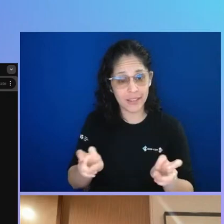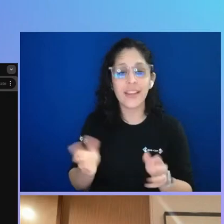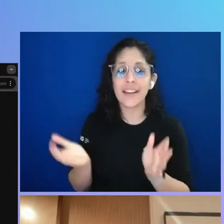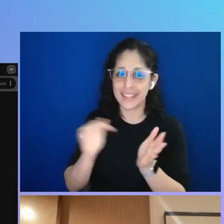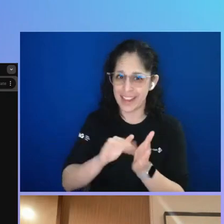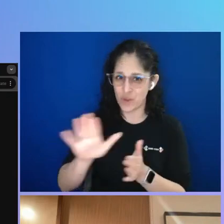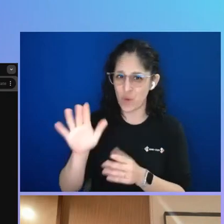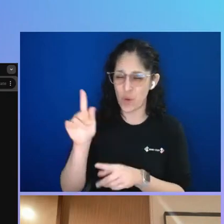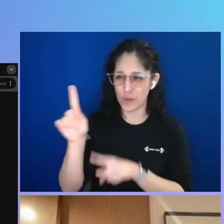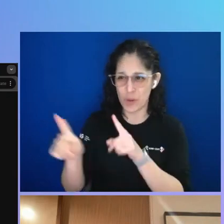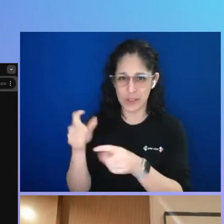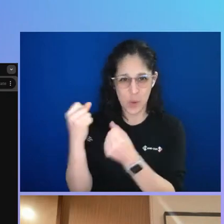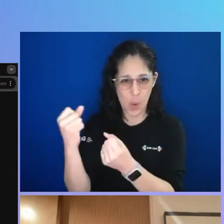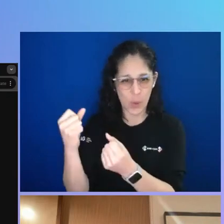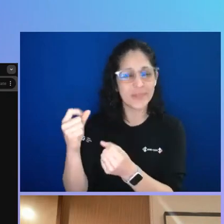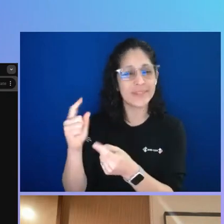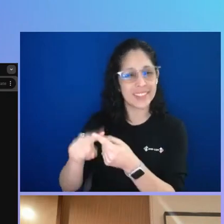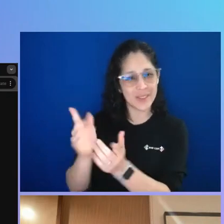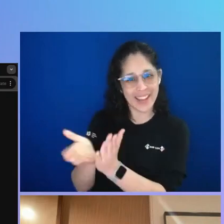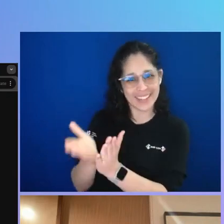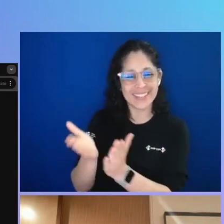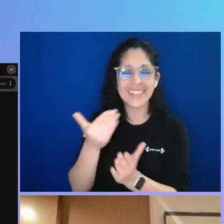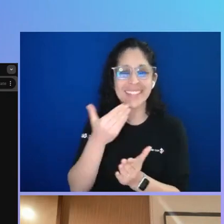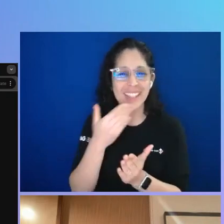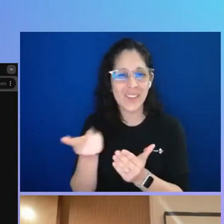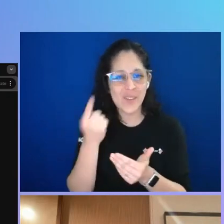end, and thank you for being here.